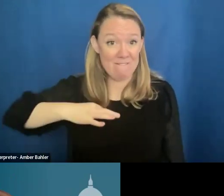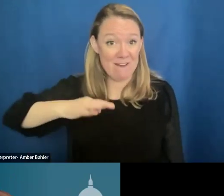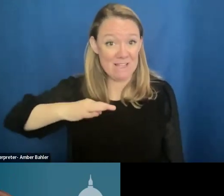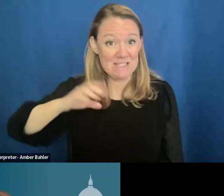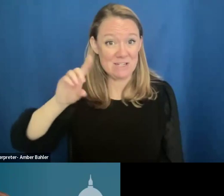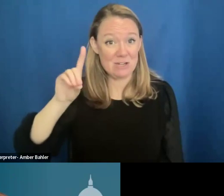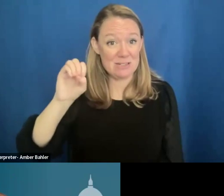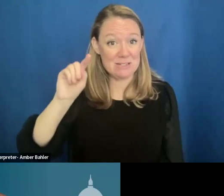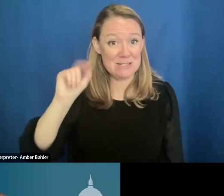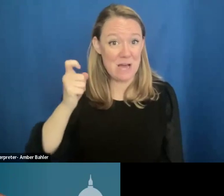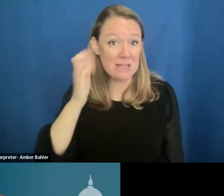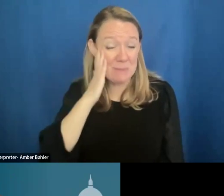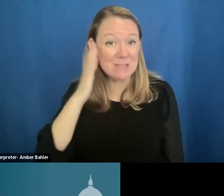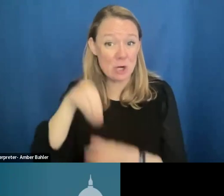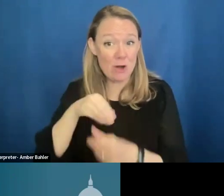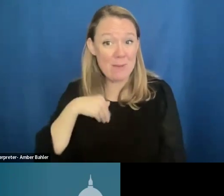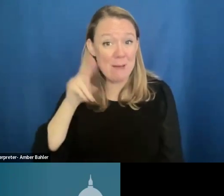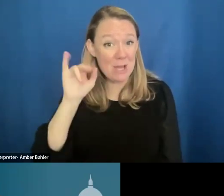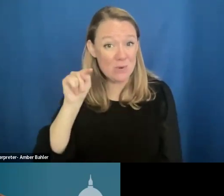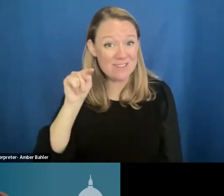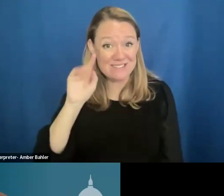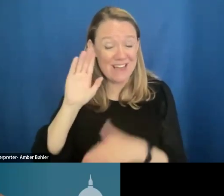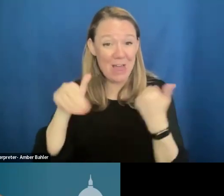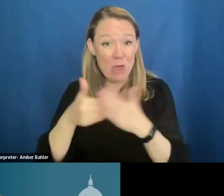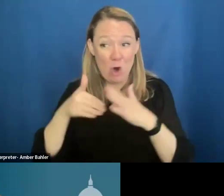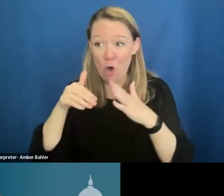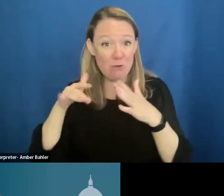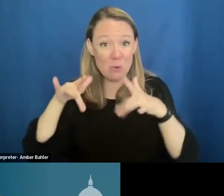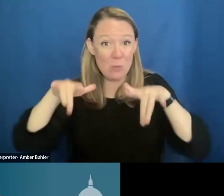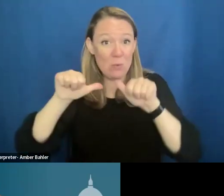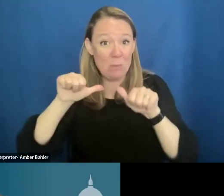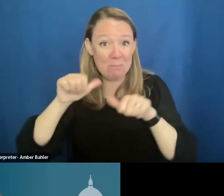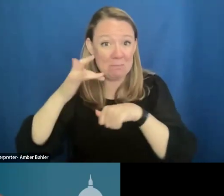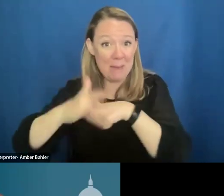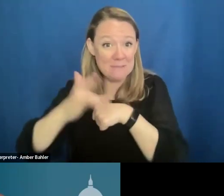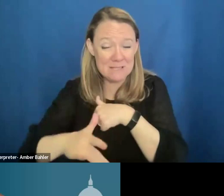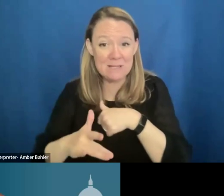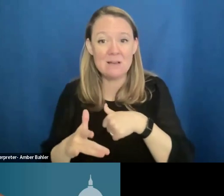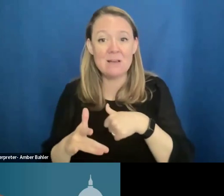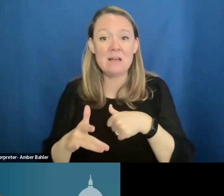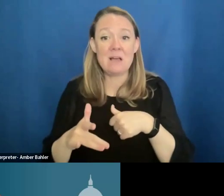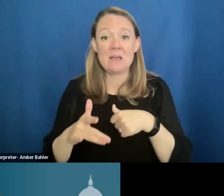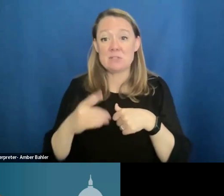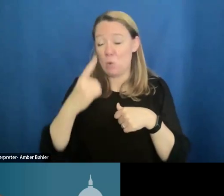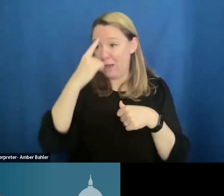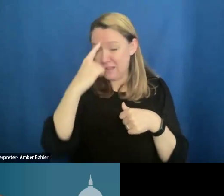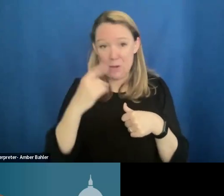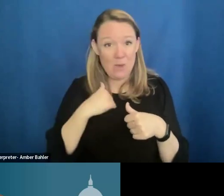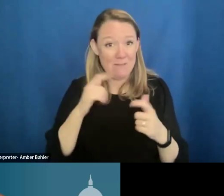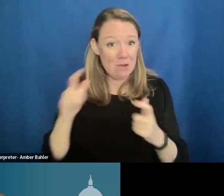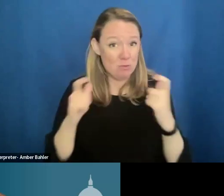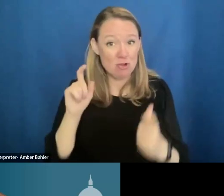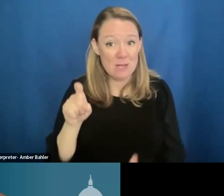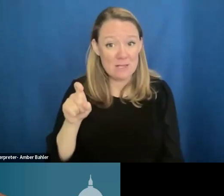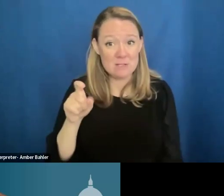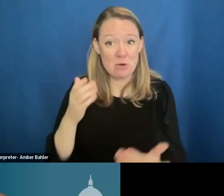they're sitting empty. And I can't imagine that there's not enormous need. And so maybe our 23-hour centers will be one of those resources